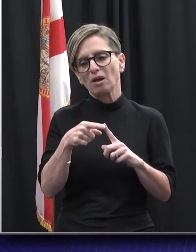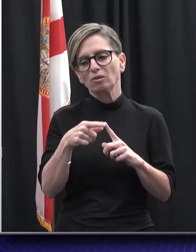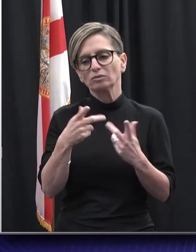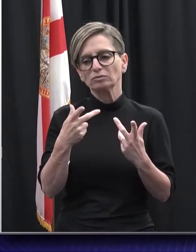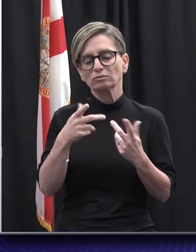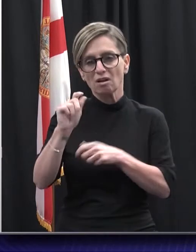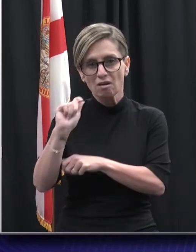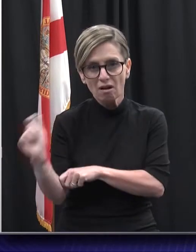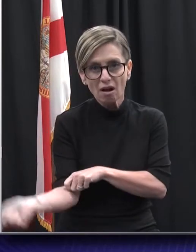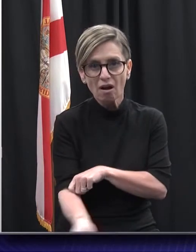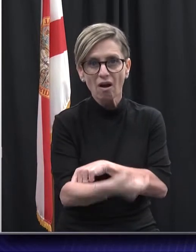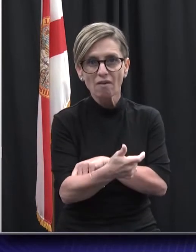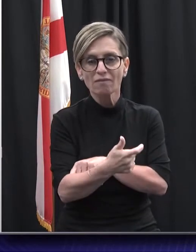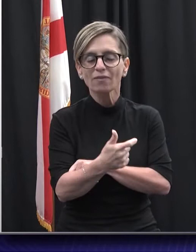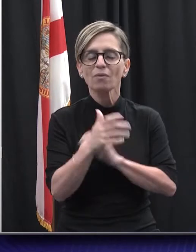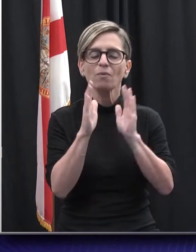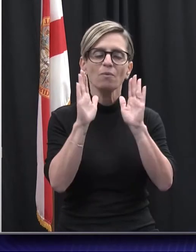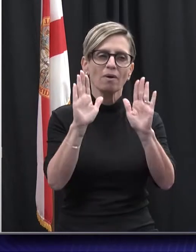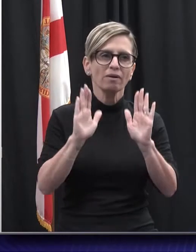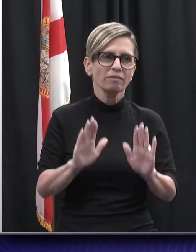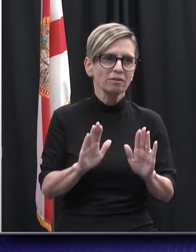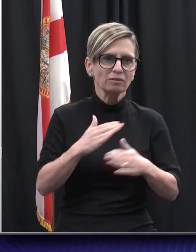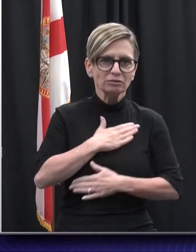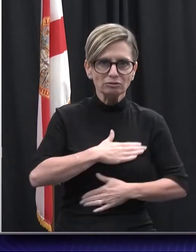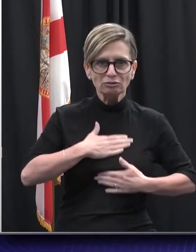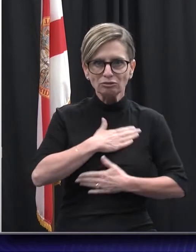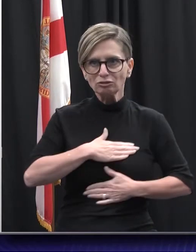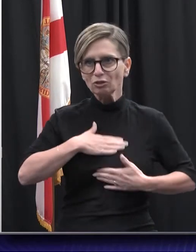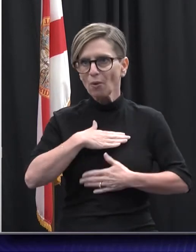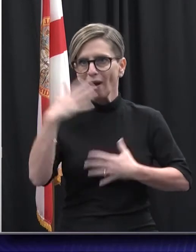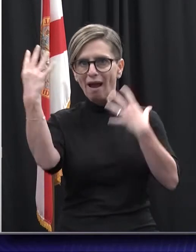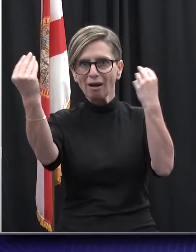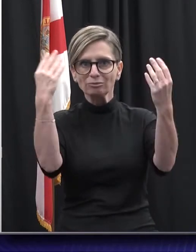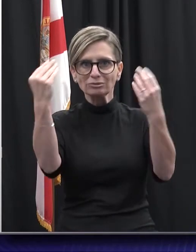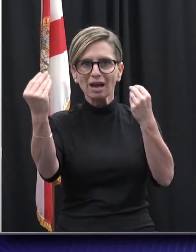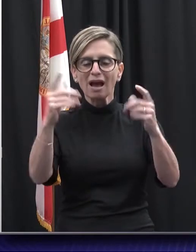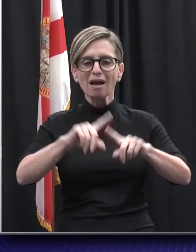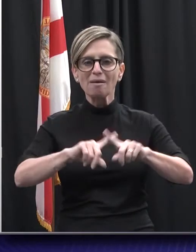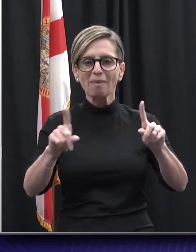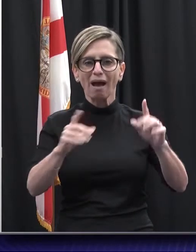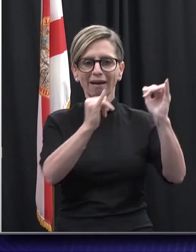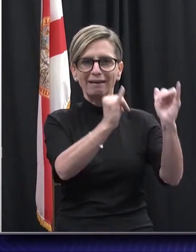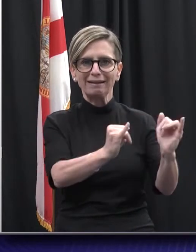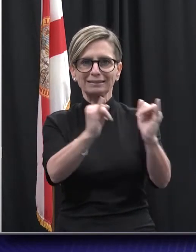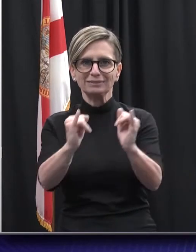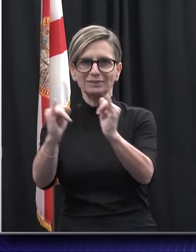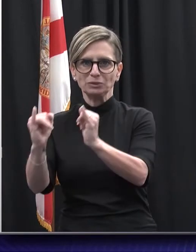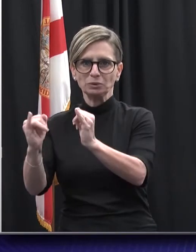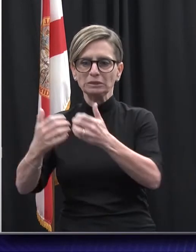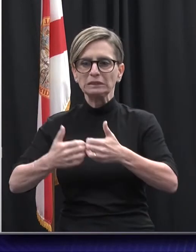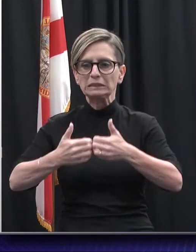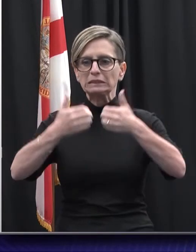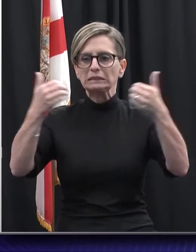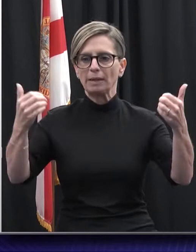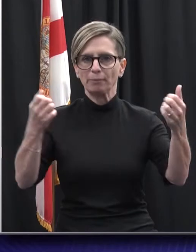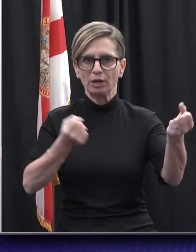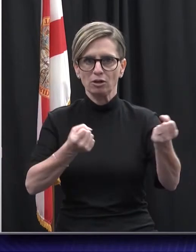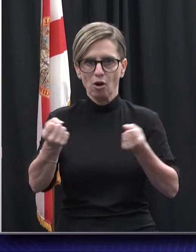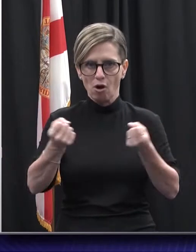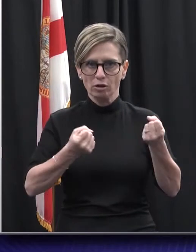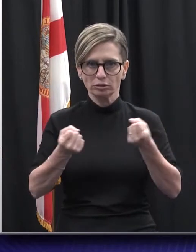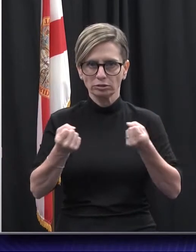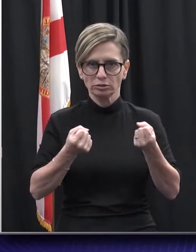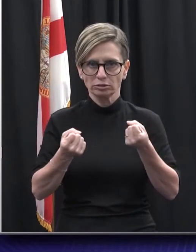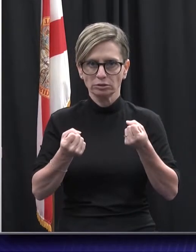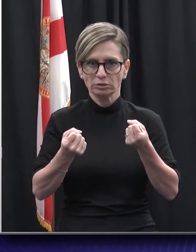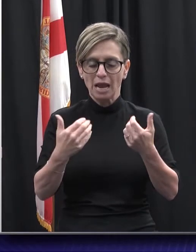go golf, that's a wonderful thing. It's enjoying the fresh air, but you need to go individually in separate cars, and when you get there, you need to all have your